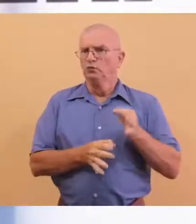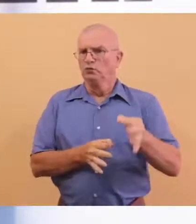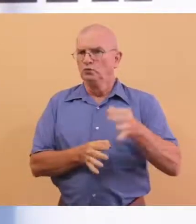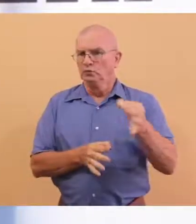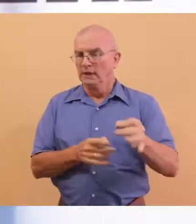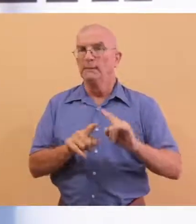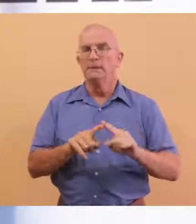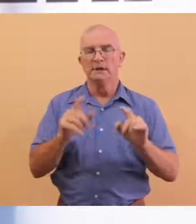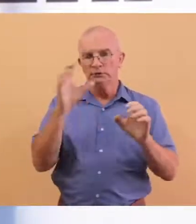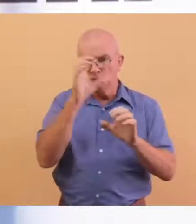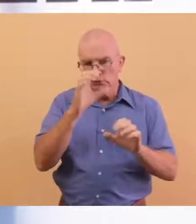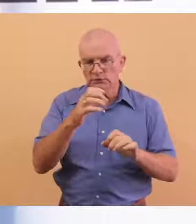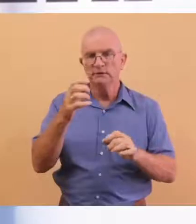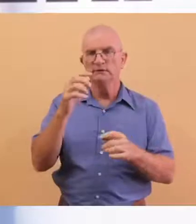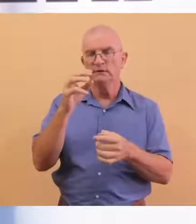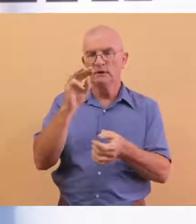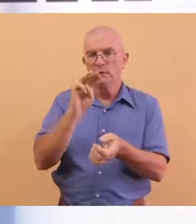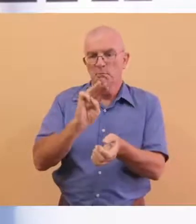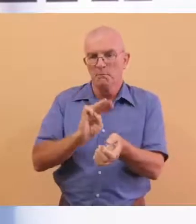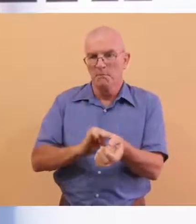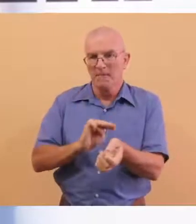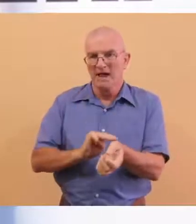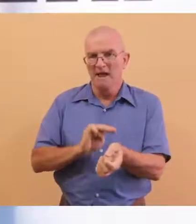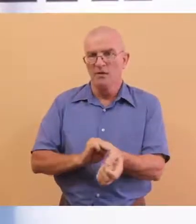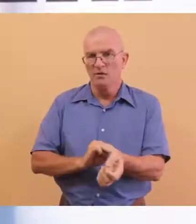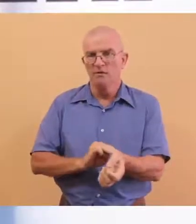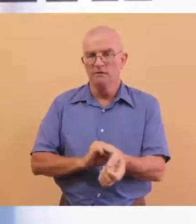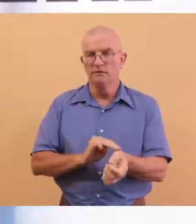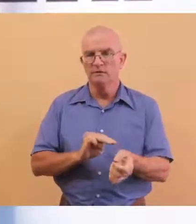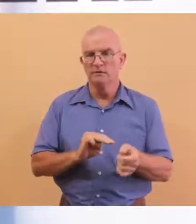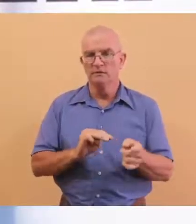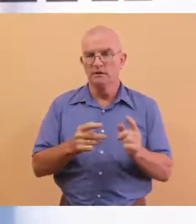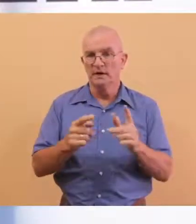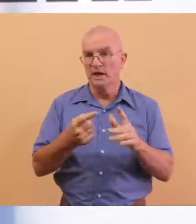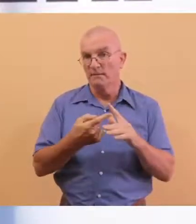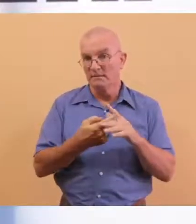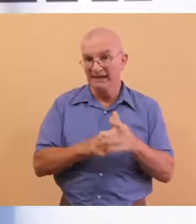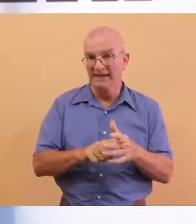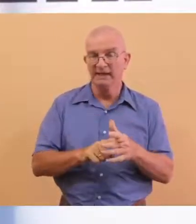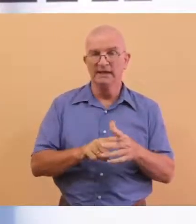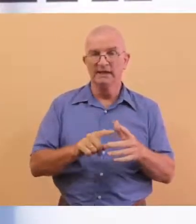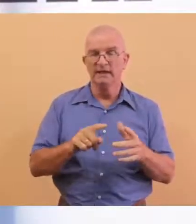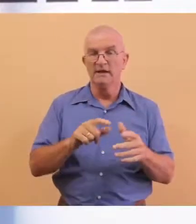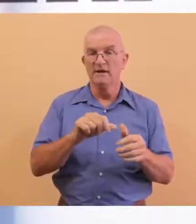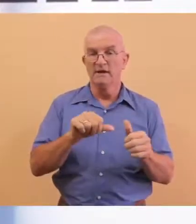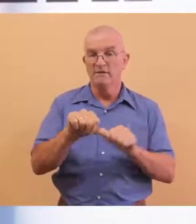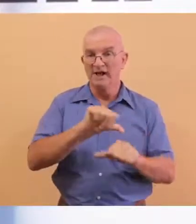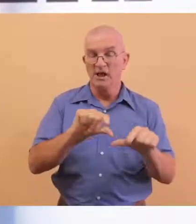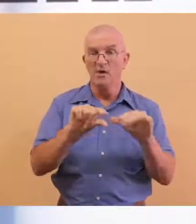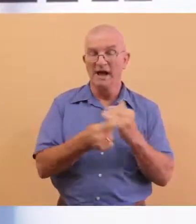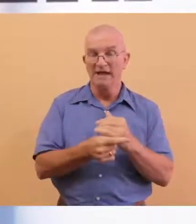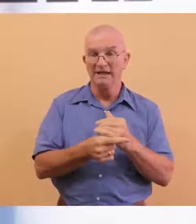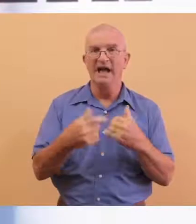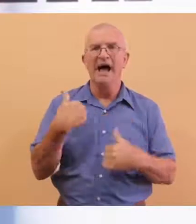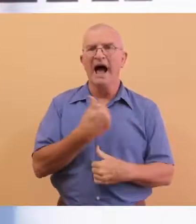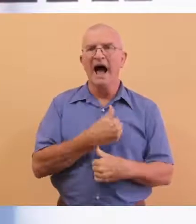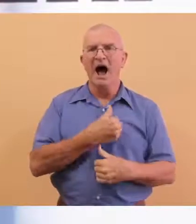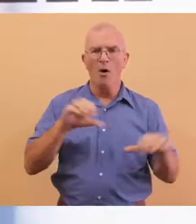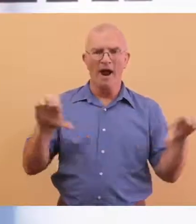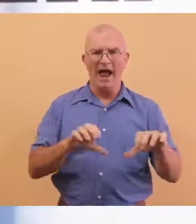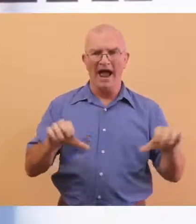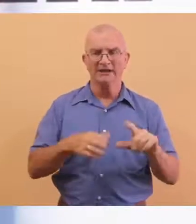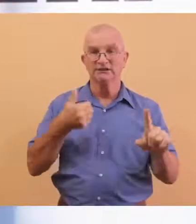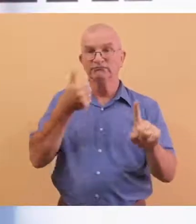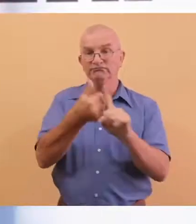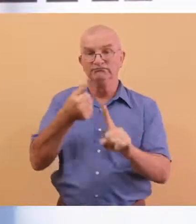seek medical attention at the earliest. Fellow Guyanese, our irresponsible action impinges